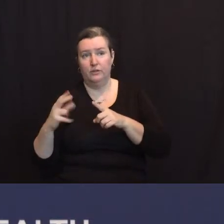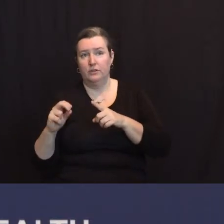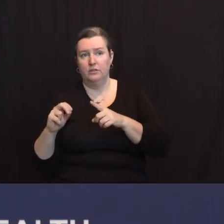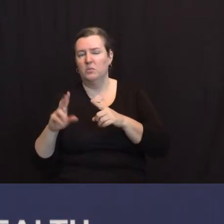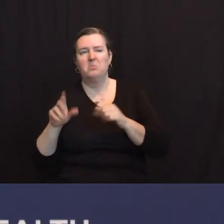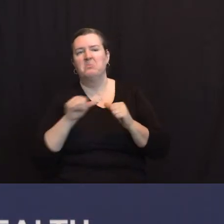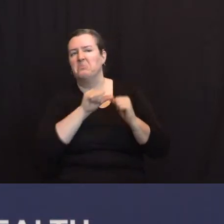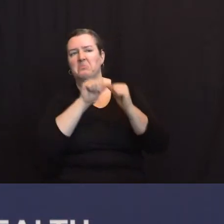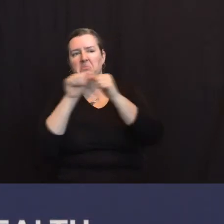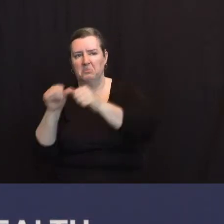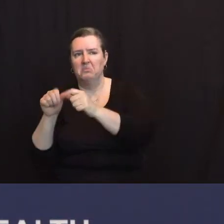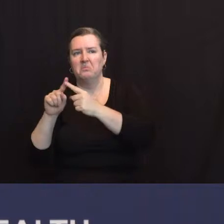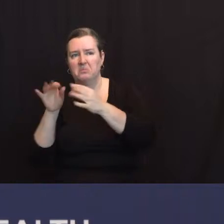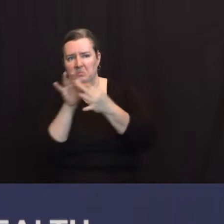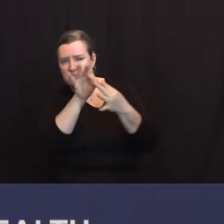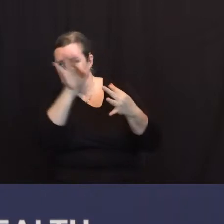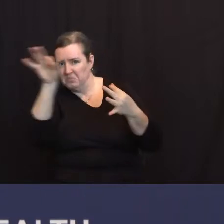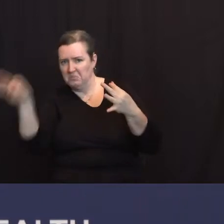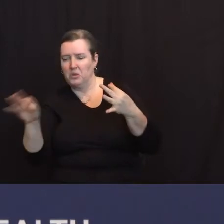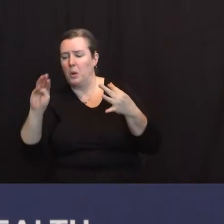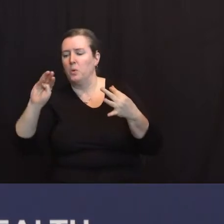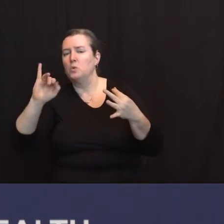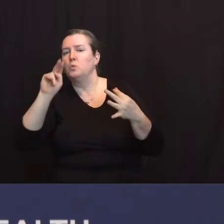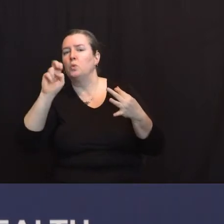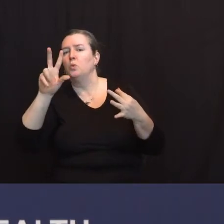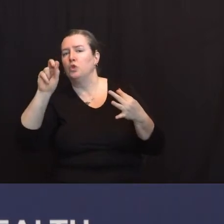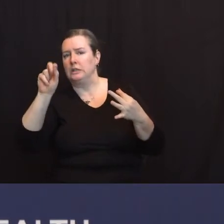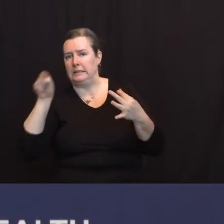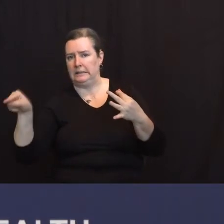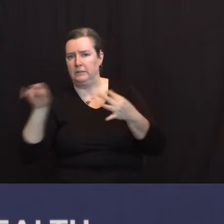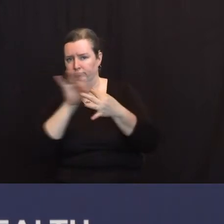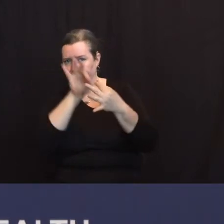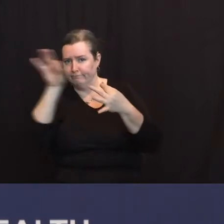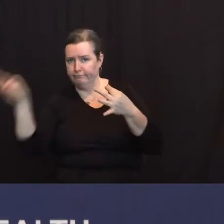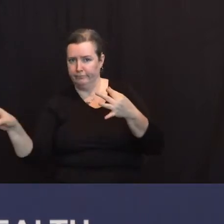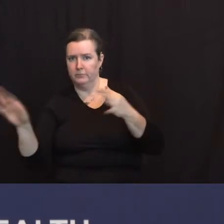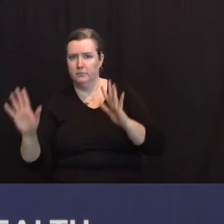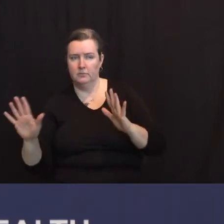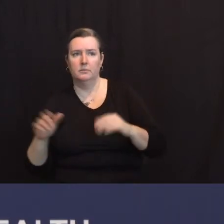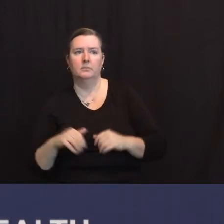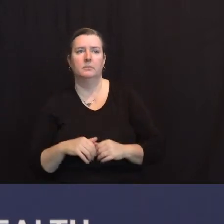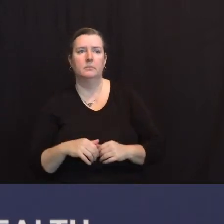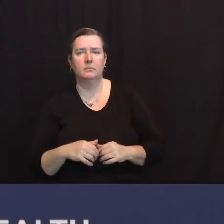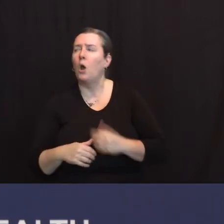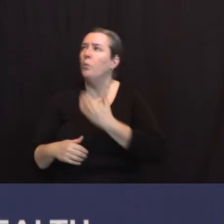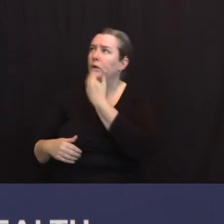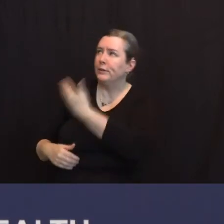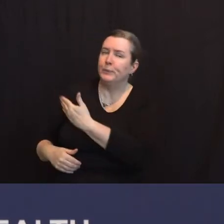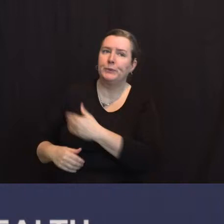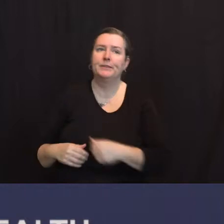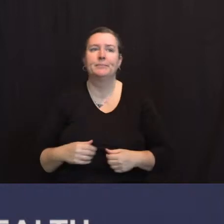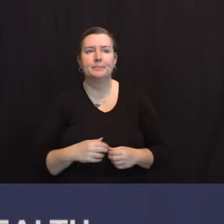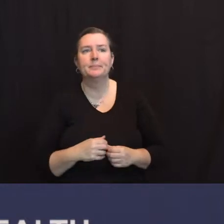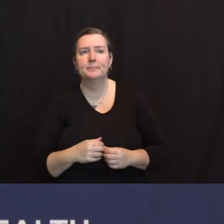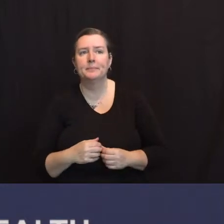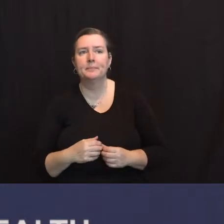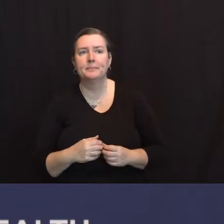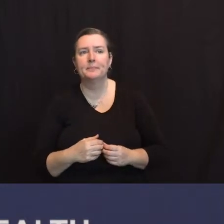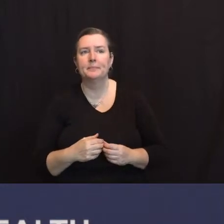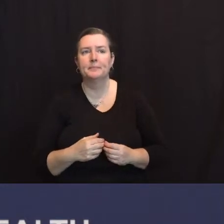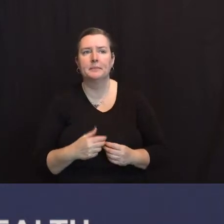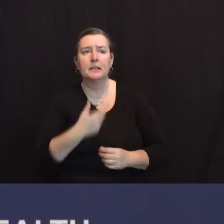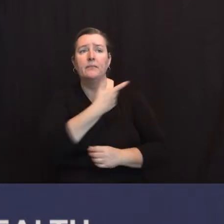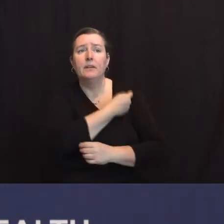Okay. All right, thanks. And then going back to a question I asked recently about vaccinations at long-term care